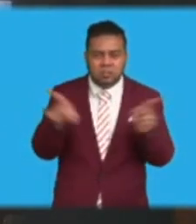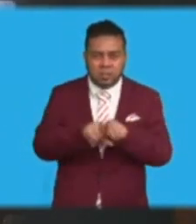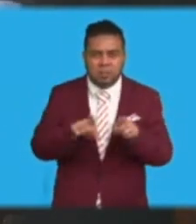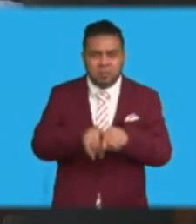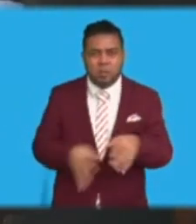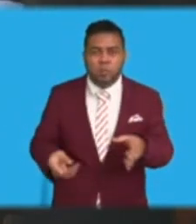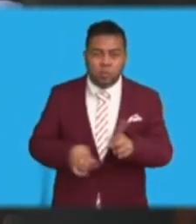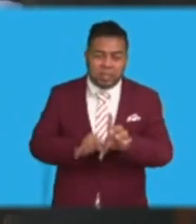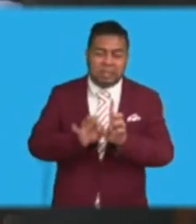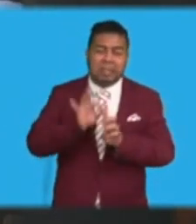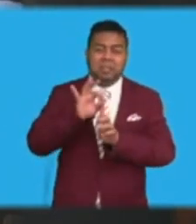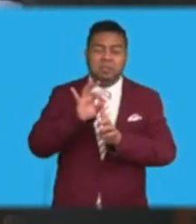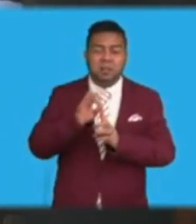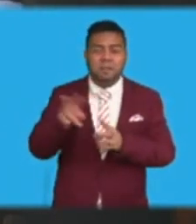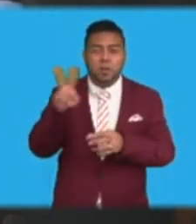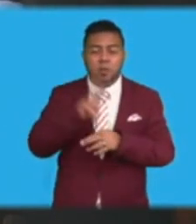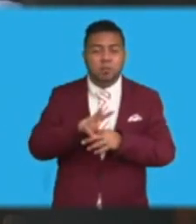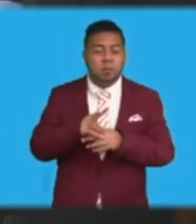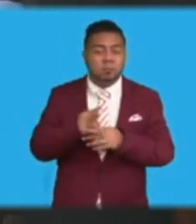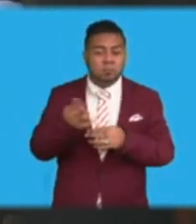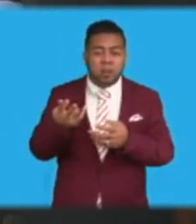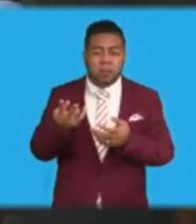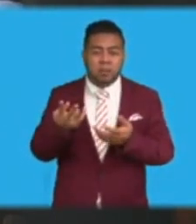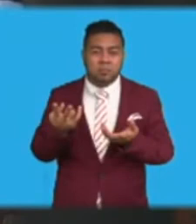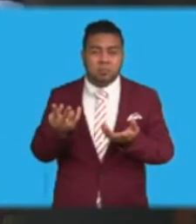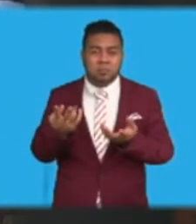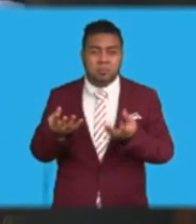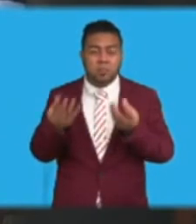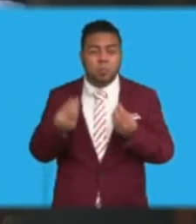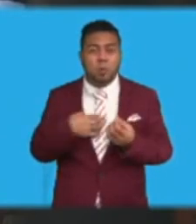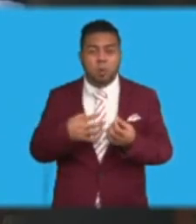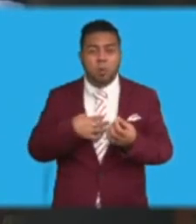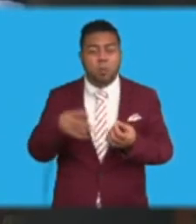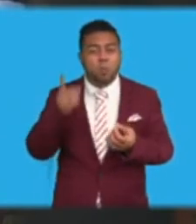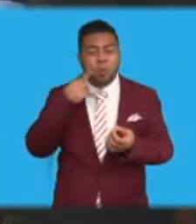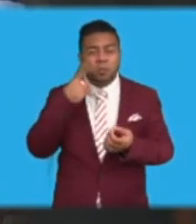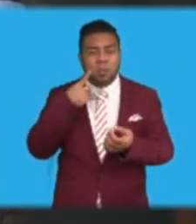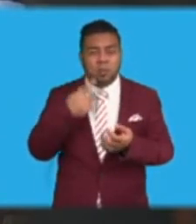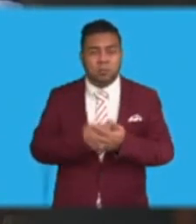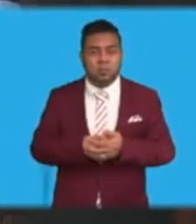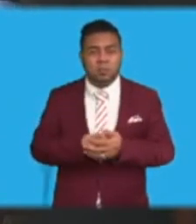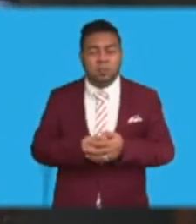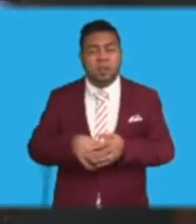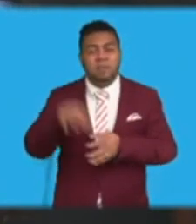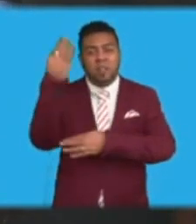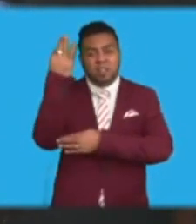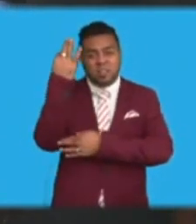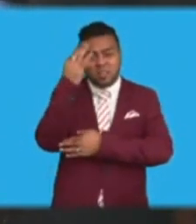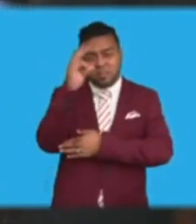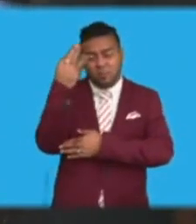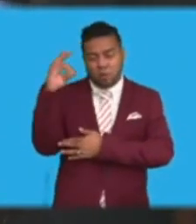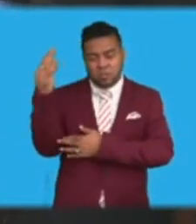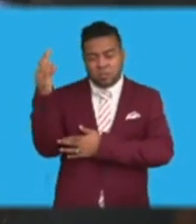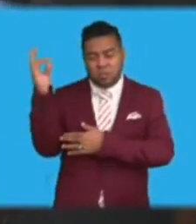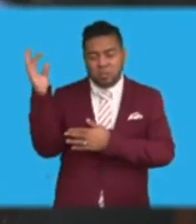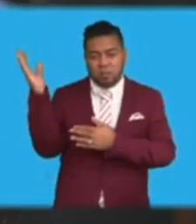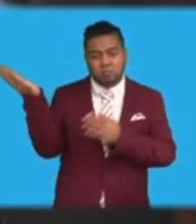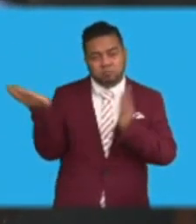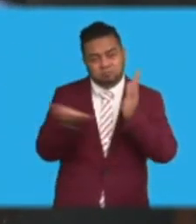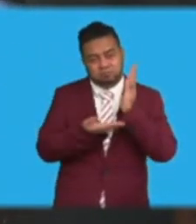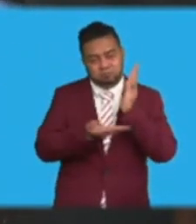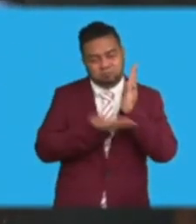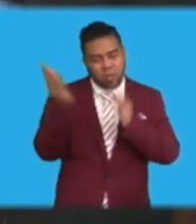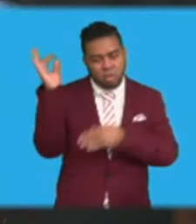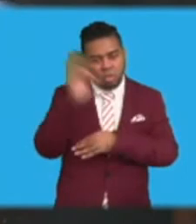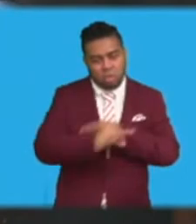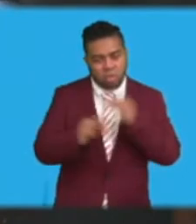water coming into waterways, which I slightly alluded to earlier on, is deforestation and forest